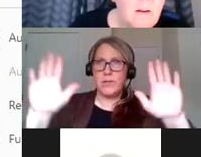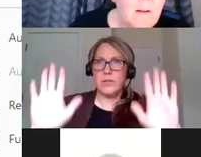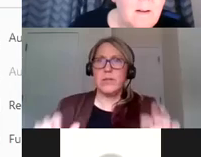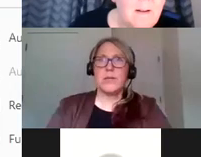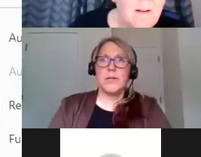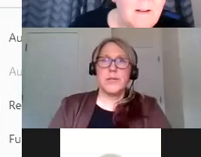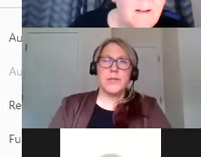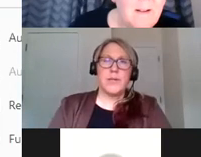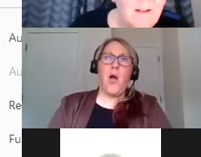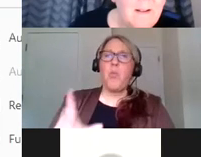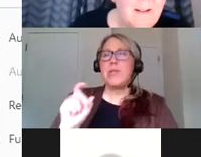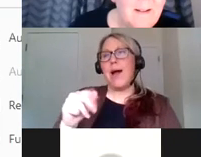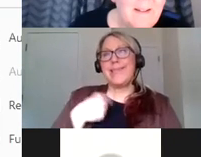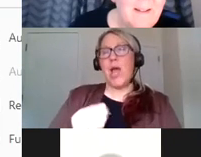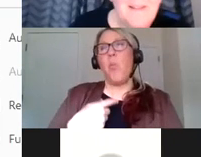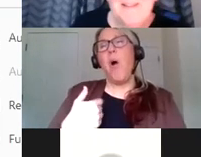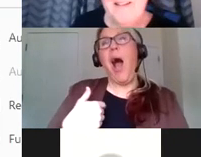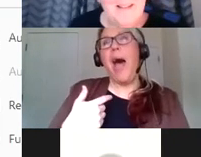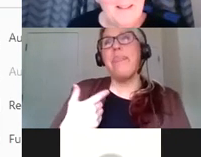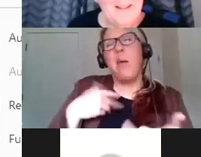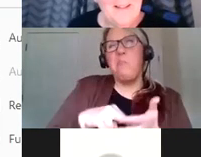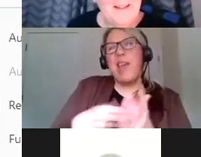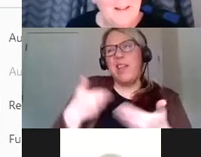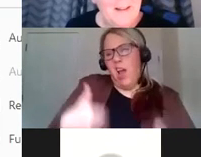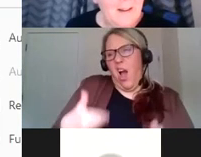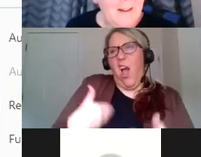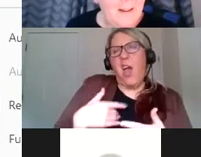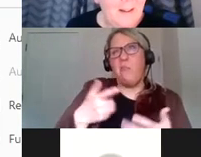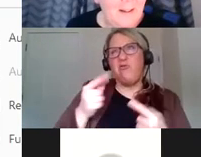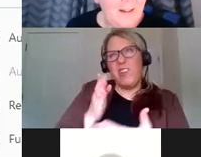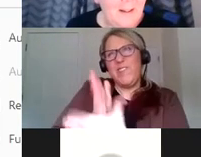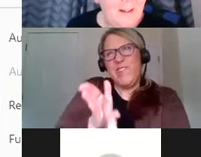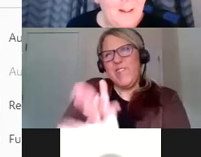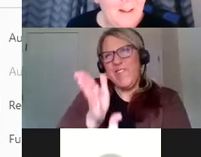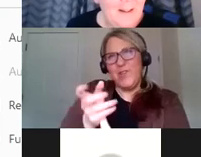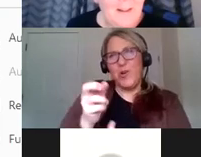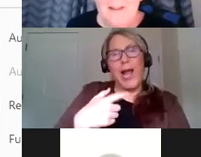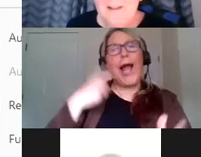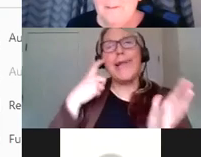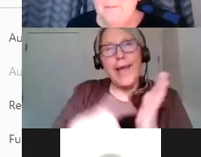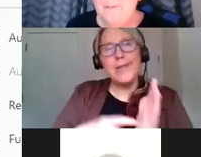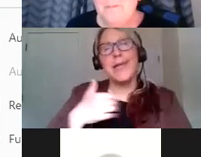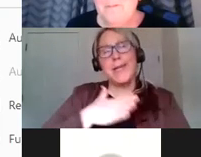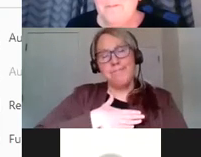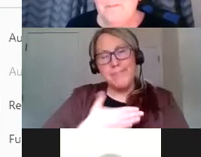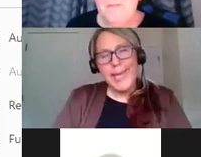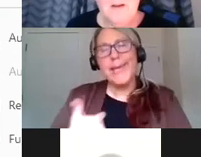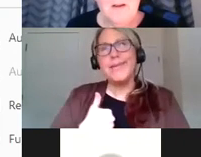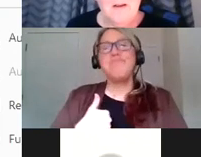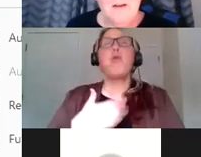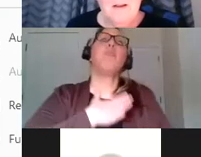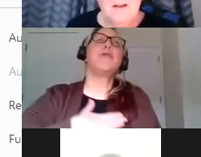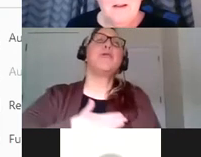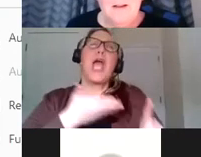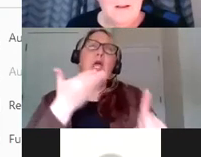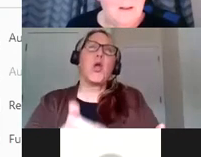in Angela's side. Just saying. I acknowledge, I admit. we but- appreciate all you do. We do. It really